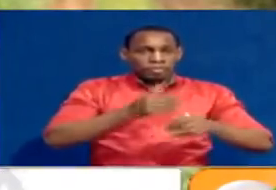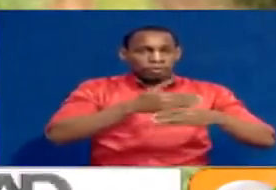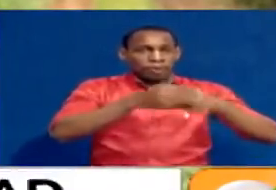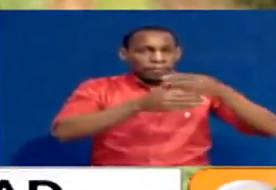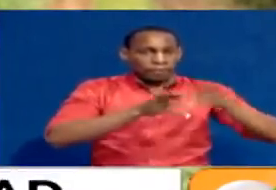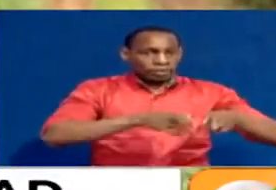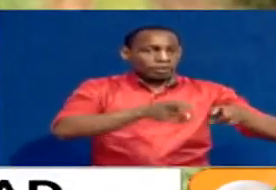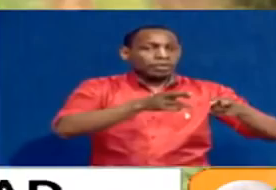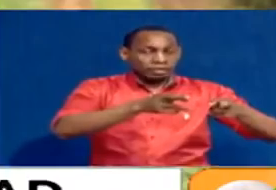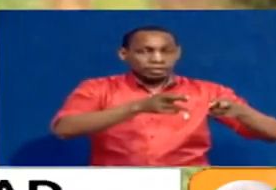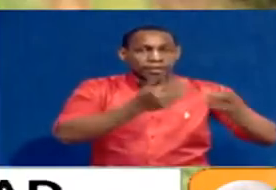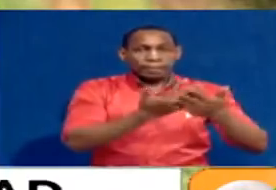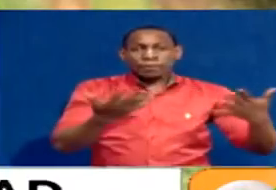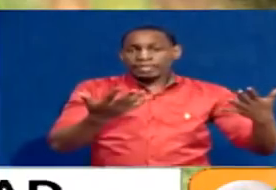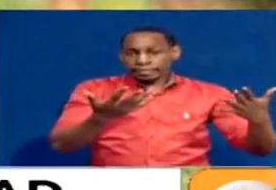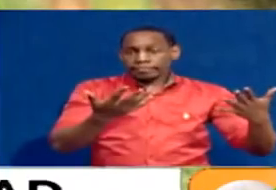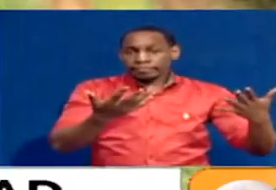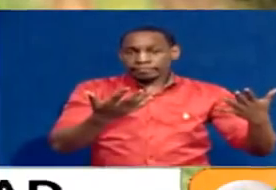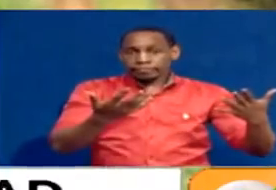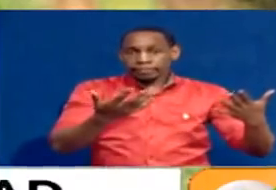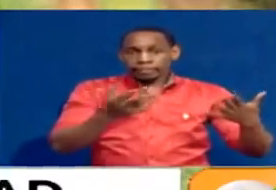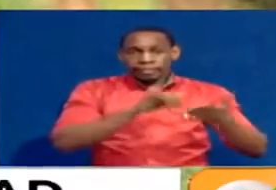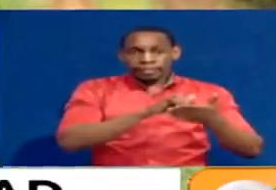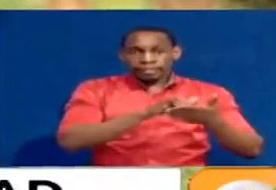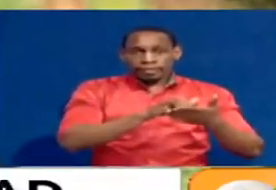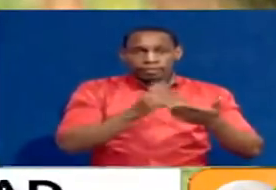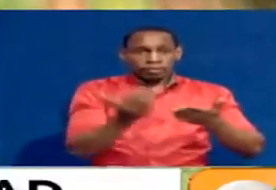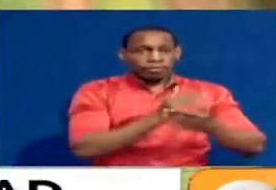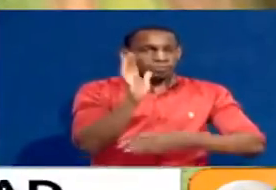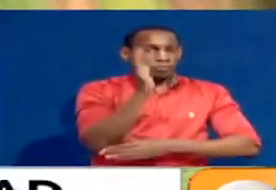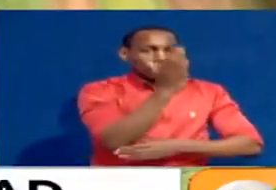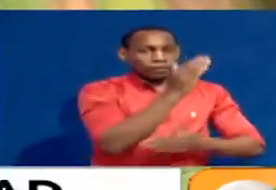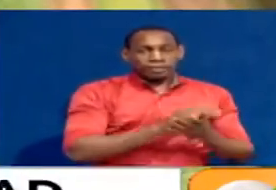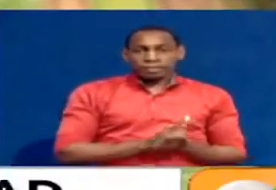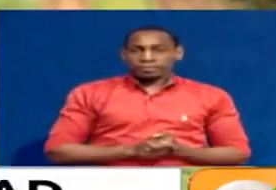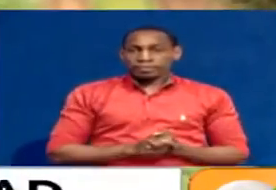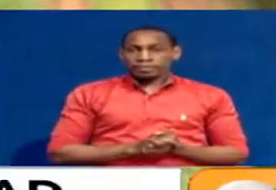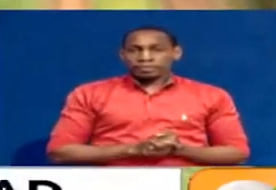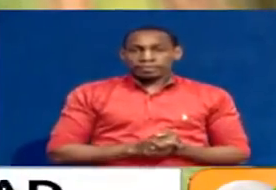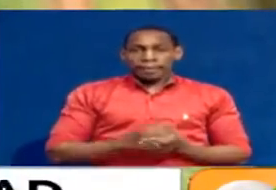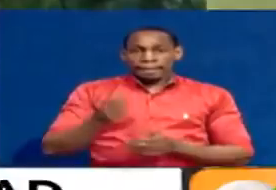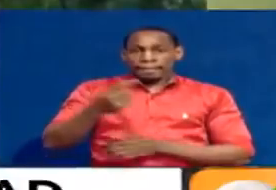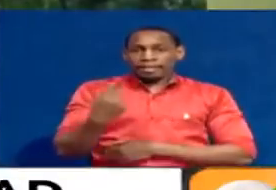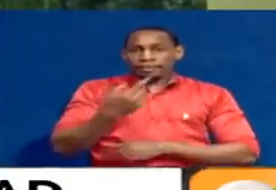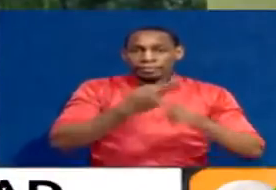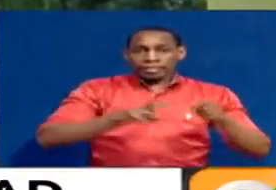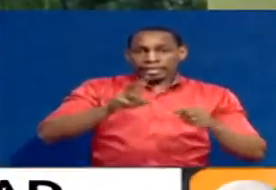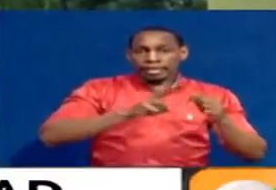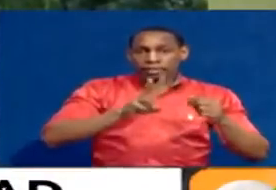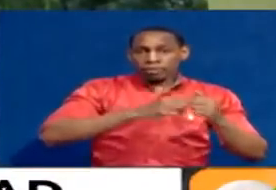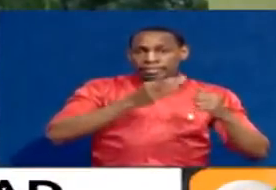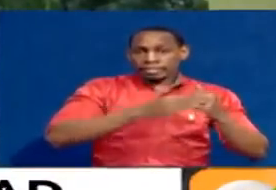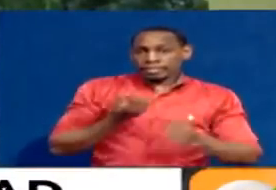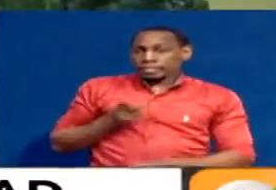road for properties that were being essentially carved out of the forest. And back in February